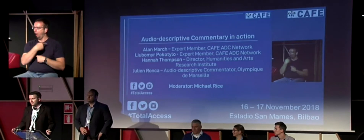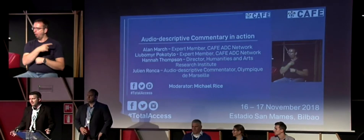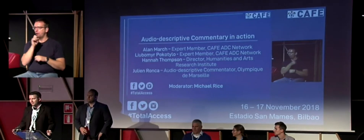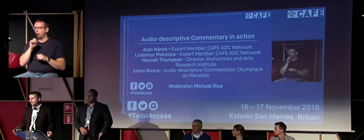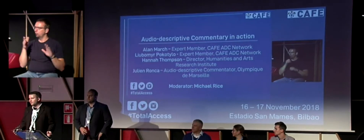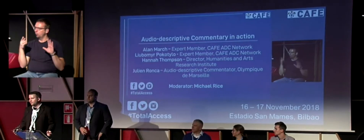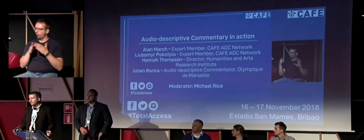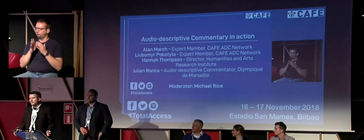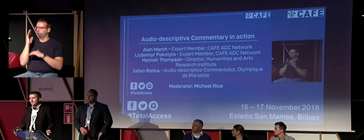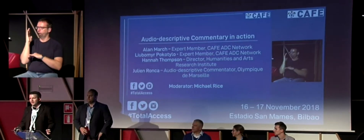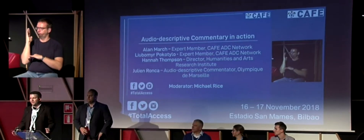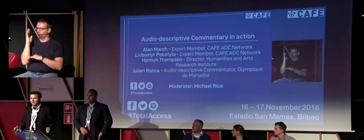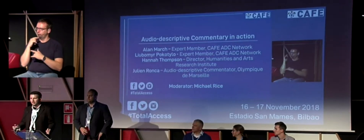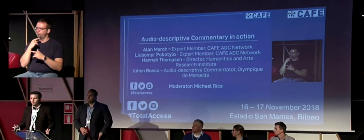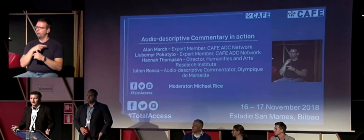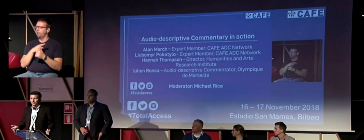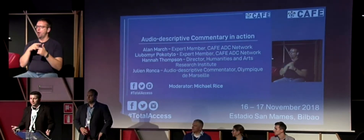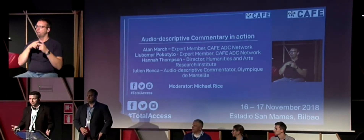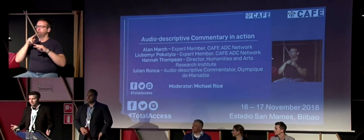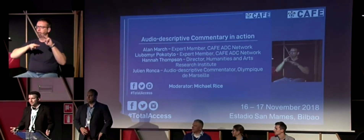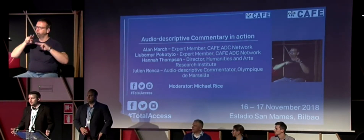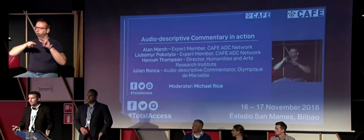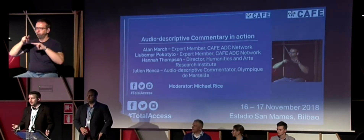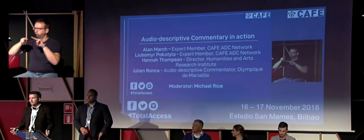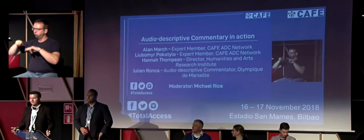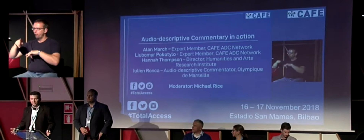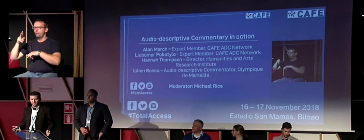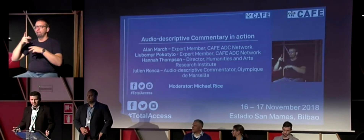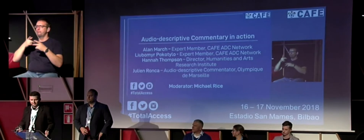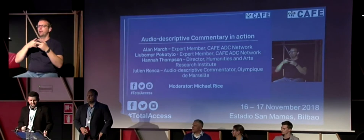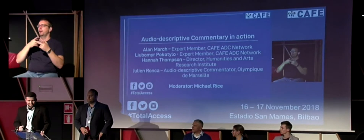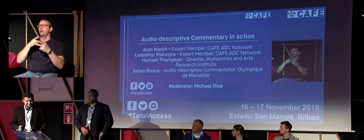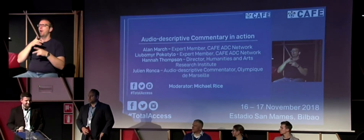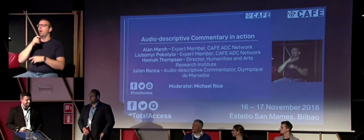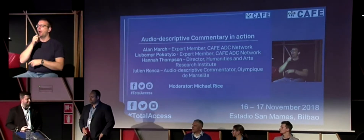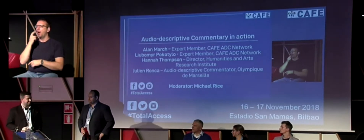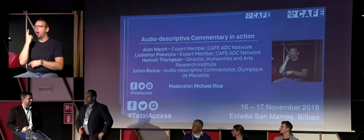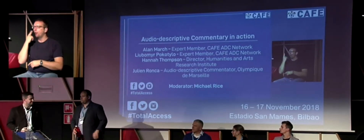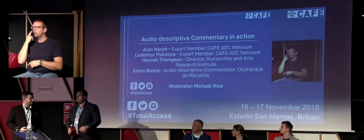between different styles of commentary and try and show why audio-descriptive commentary is so important.